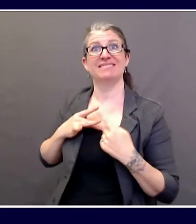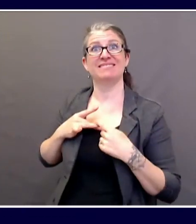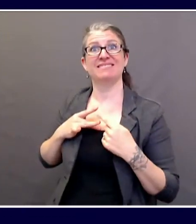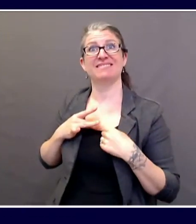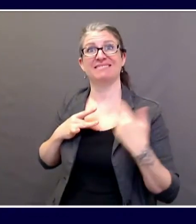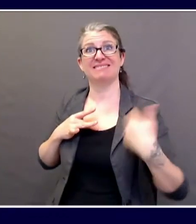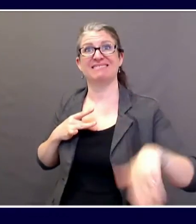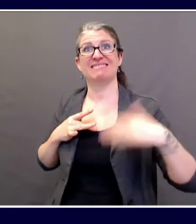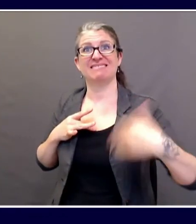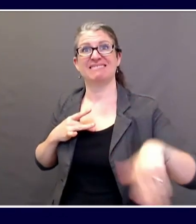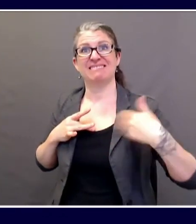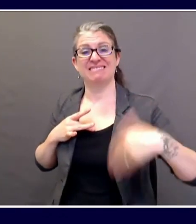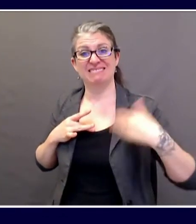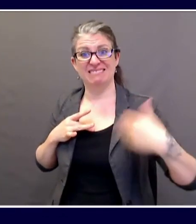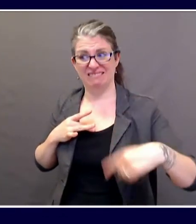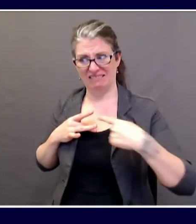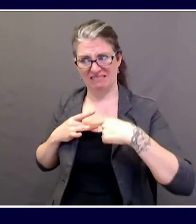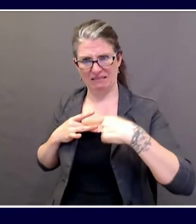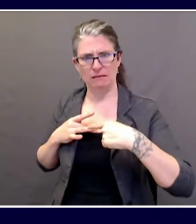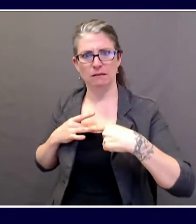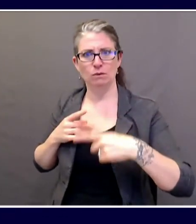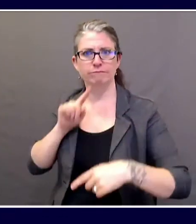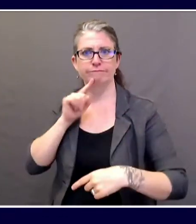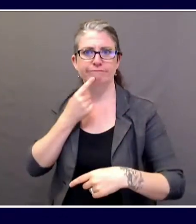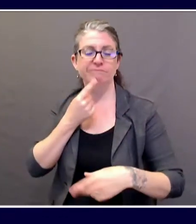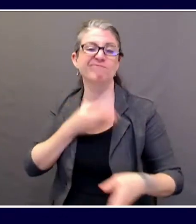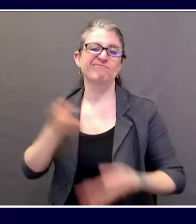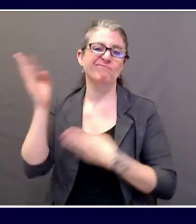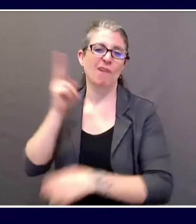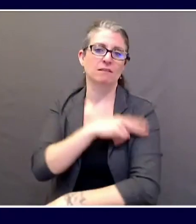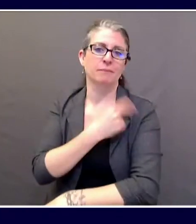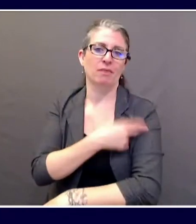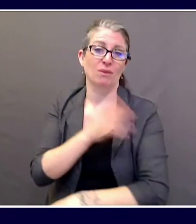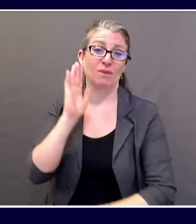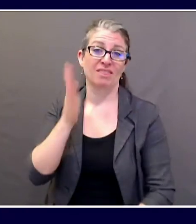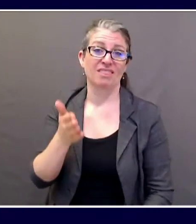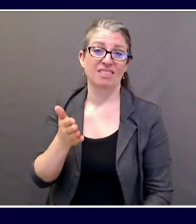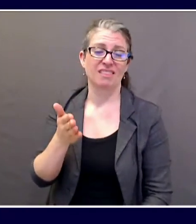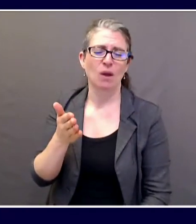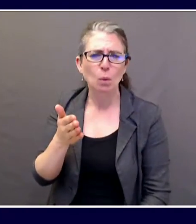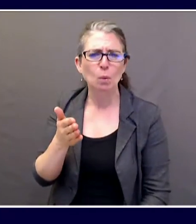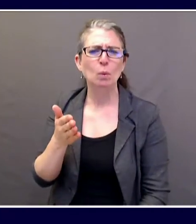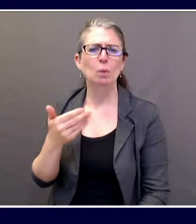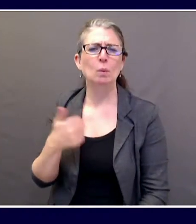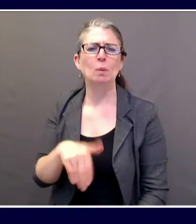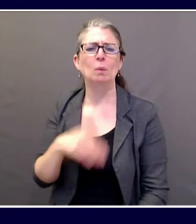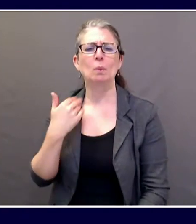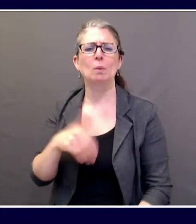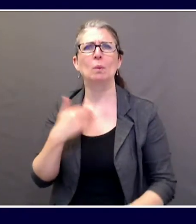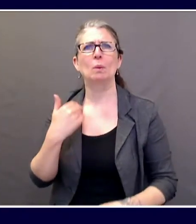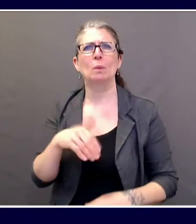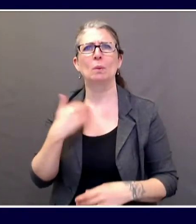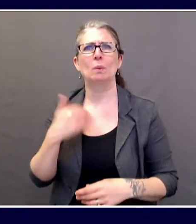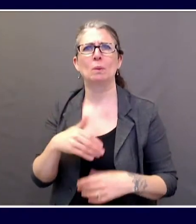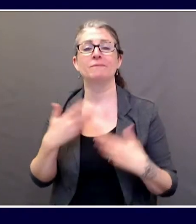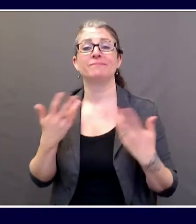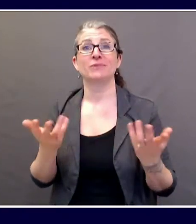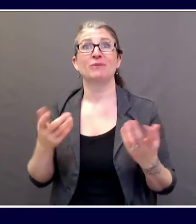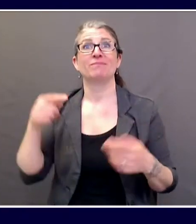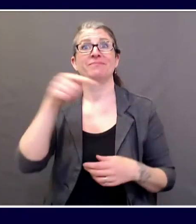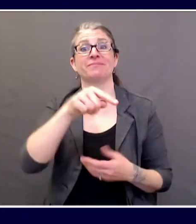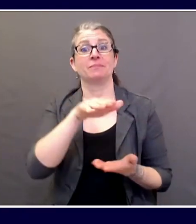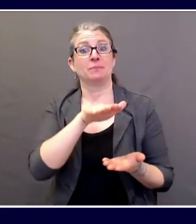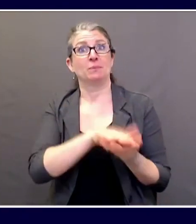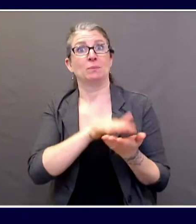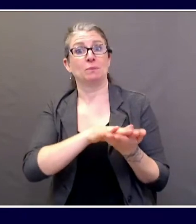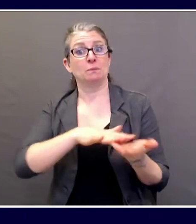really, really robust masking, there's still the possibility that in other settings, small community gatherings, things like that, there still might